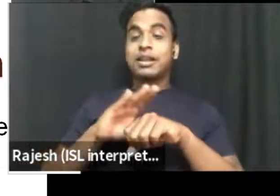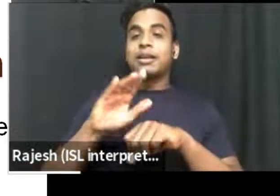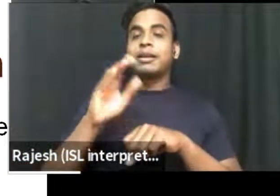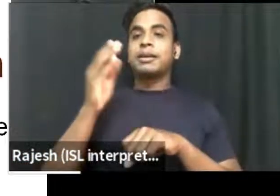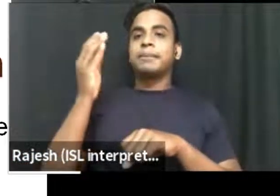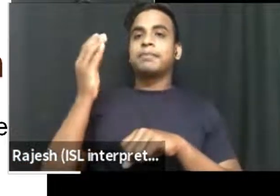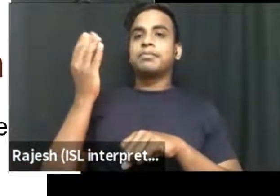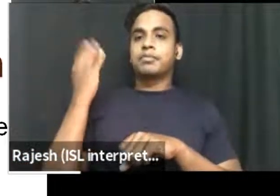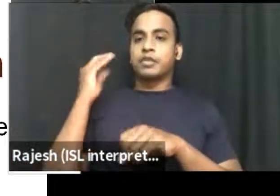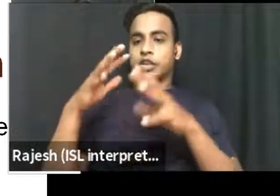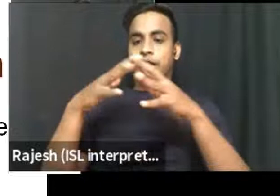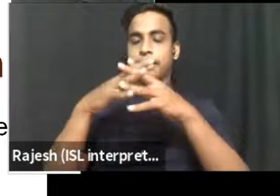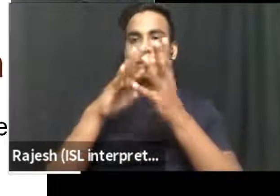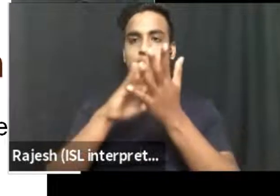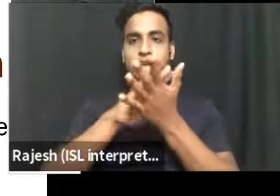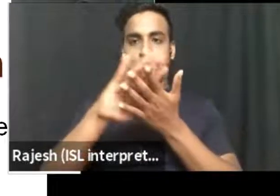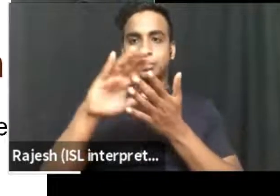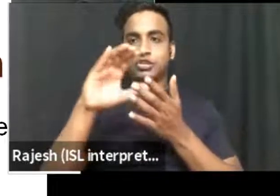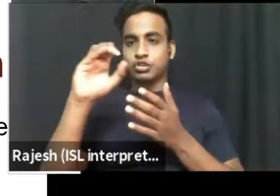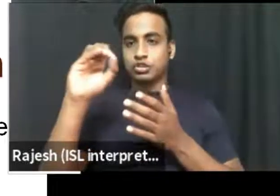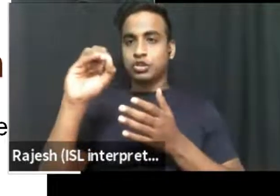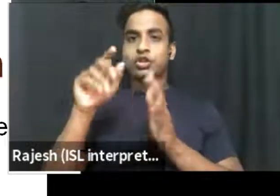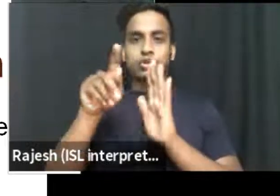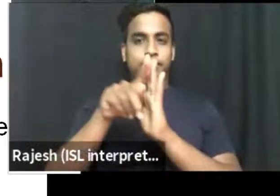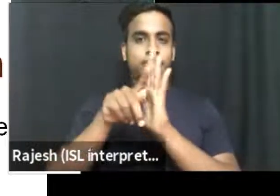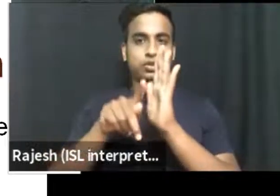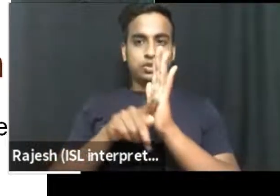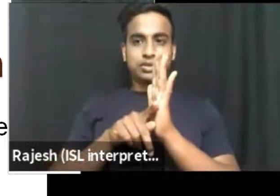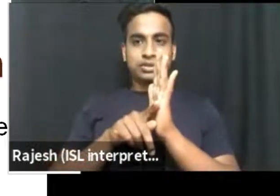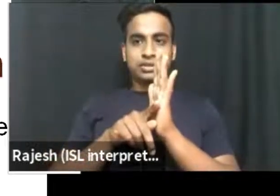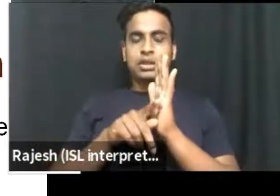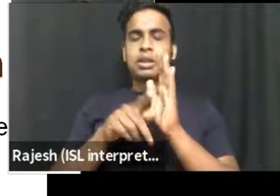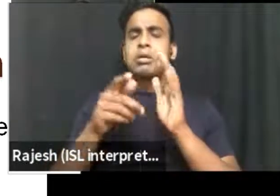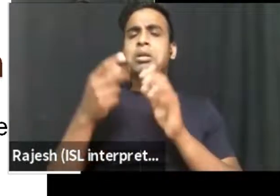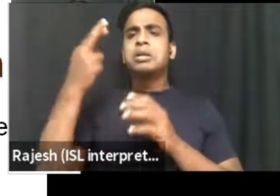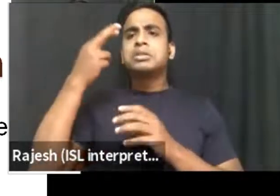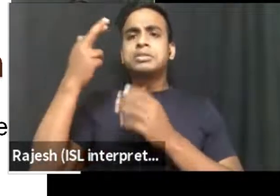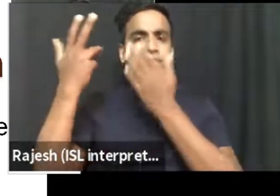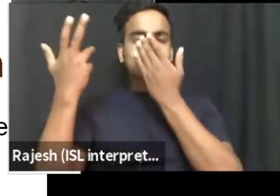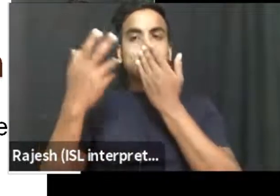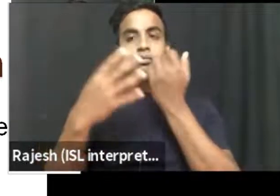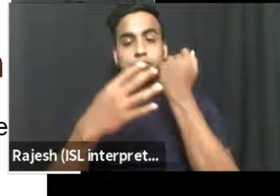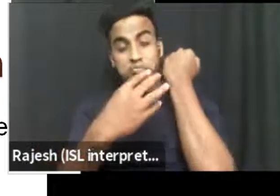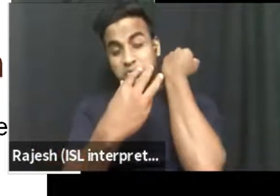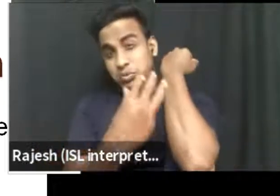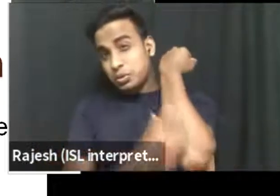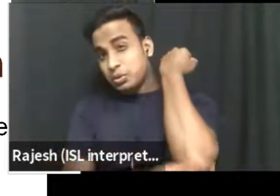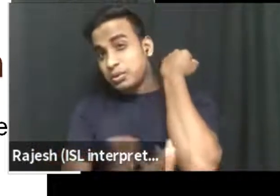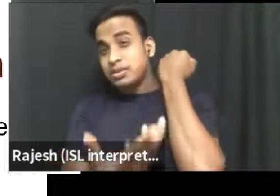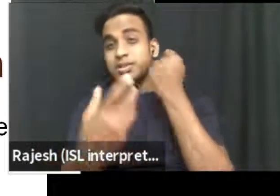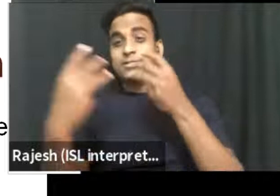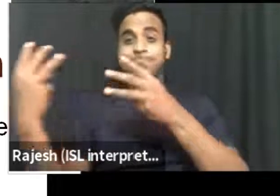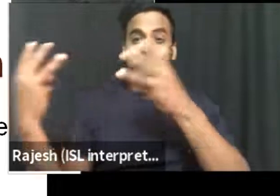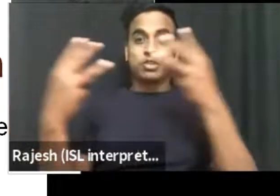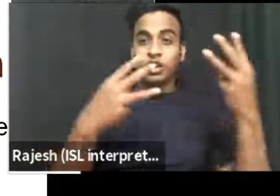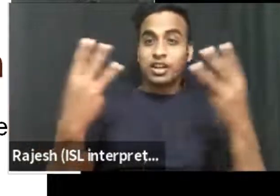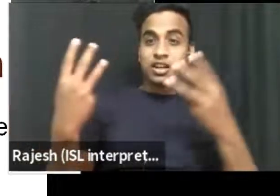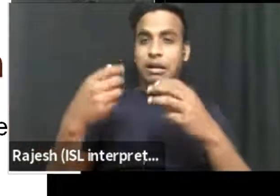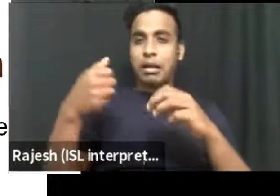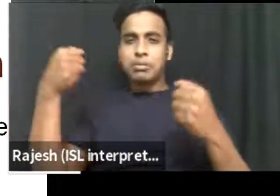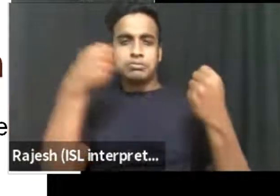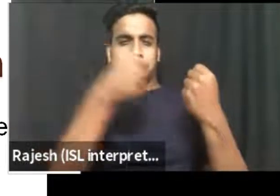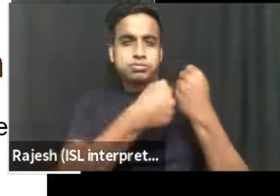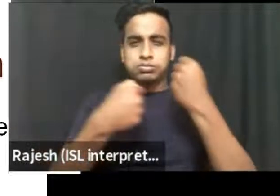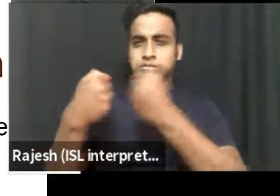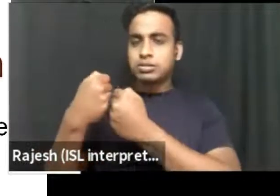58.2, I think, talks about the reasons for it: poverty, war, violence, environmental degradation, diseases,